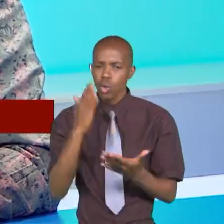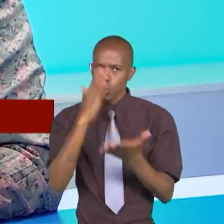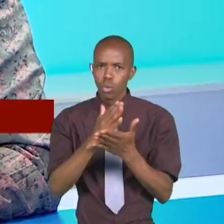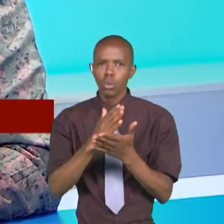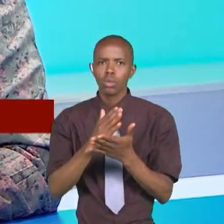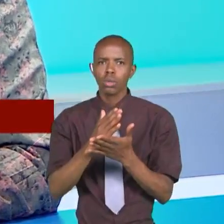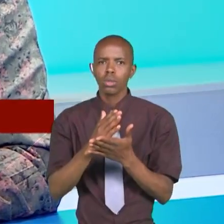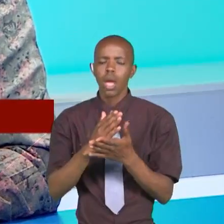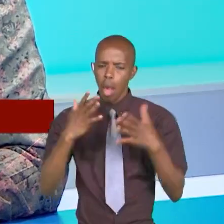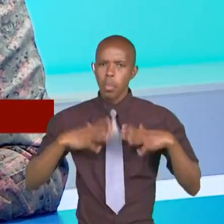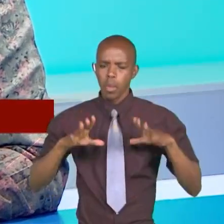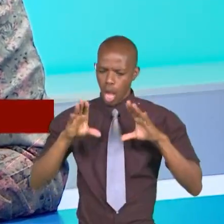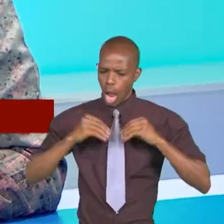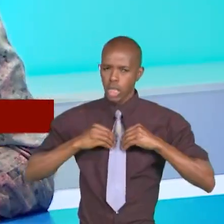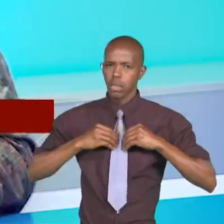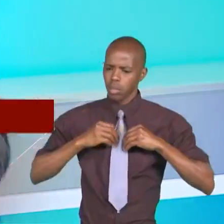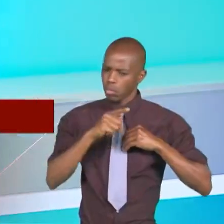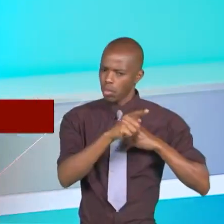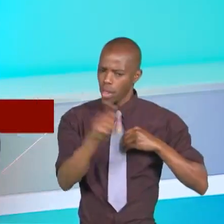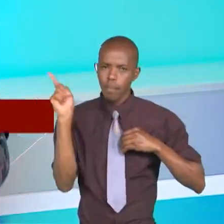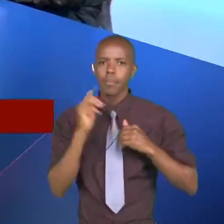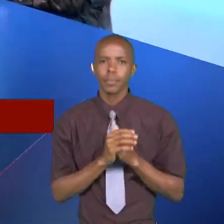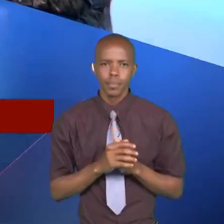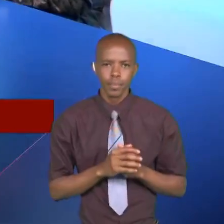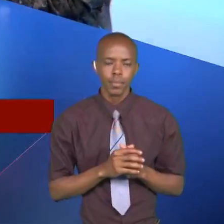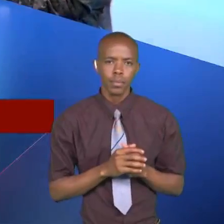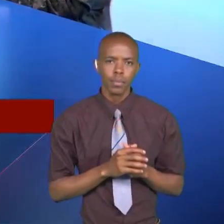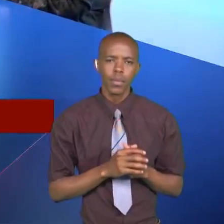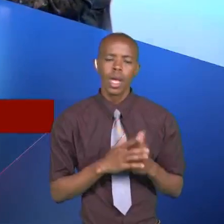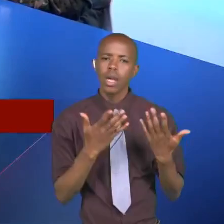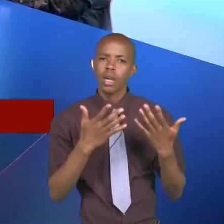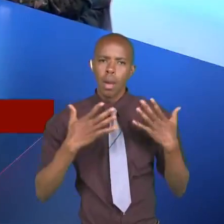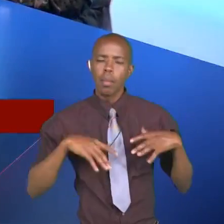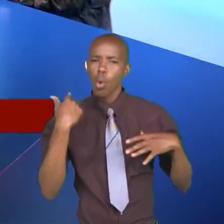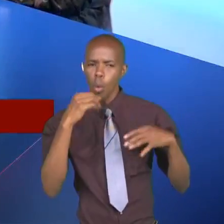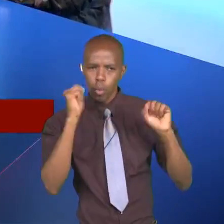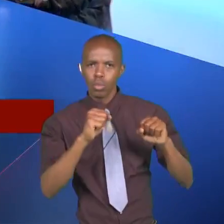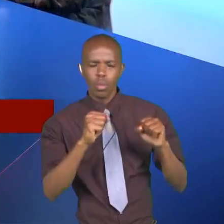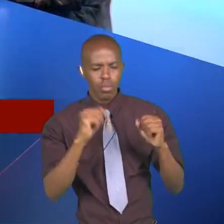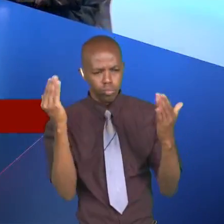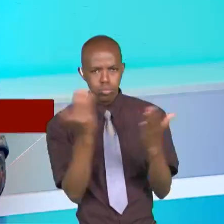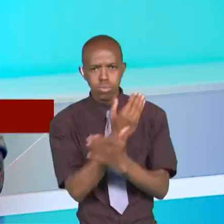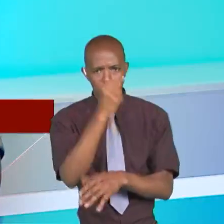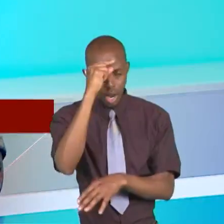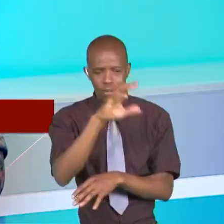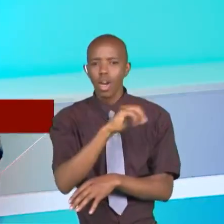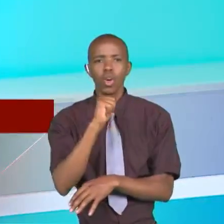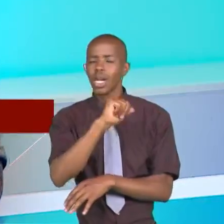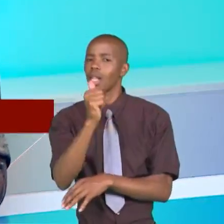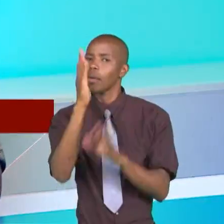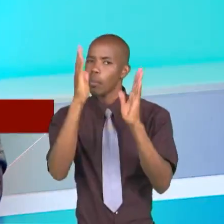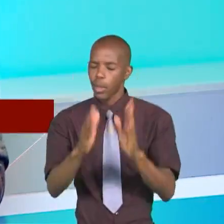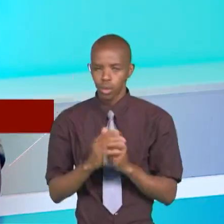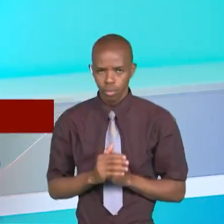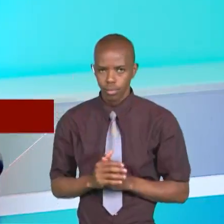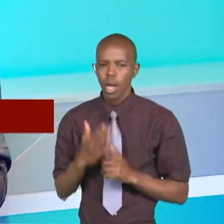people who have entertained these people. So MCAs and these are the only people Yeah. who can be able to clip the horns of these governors and nobody else. And let me tell you,